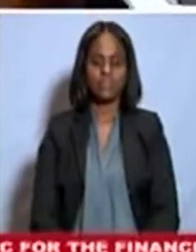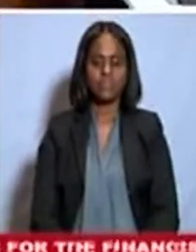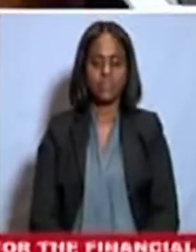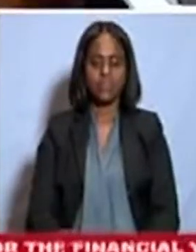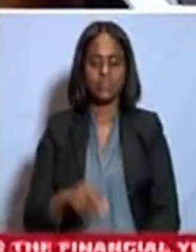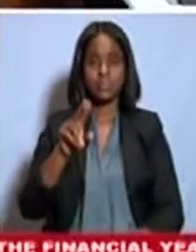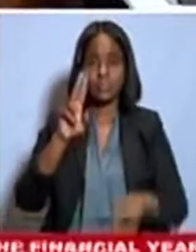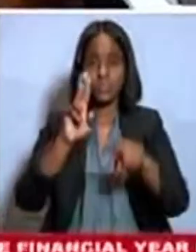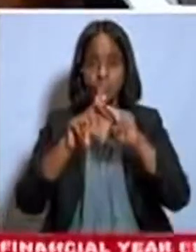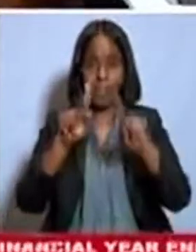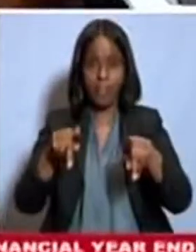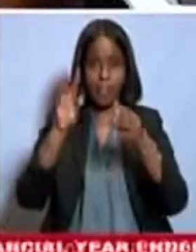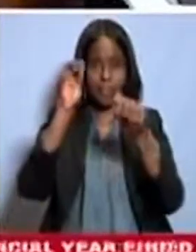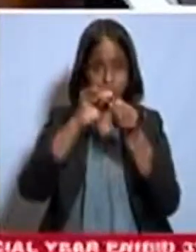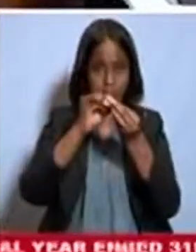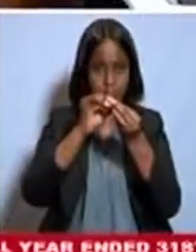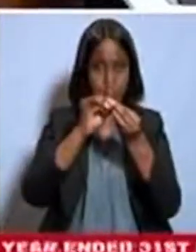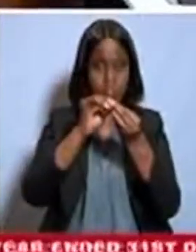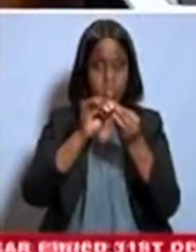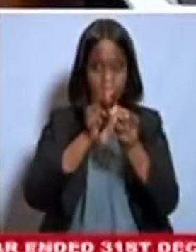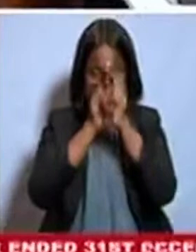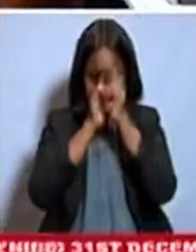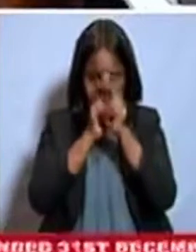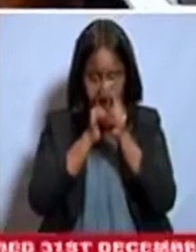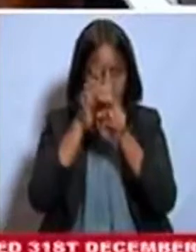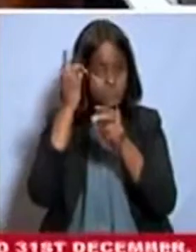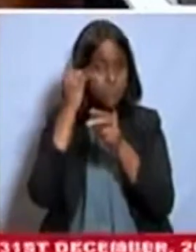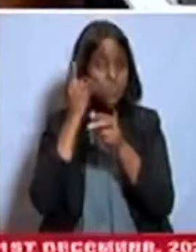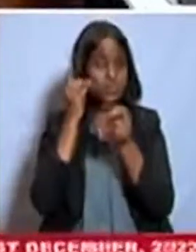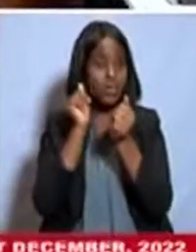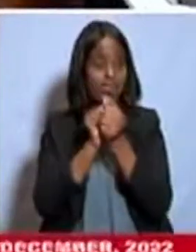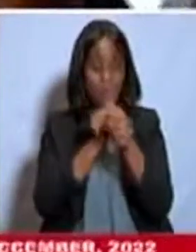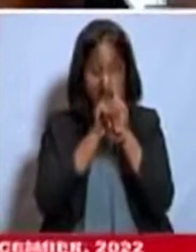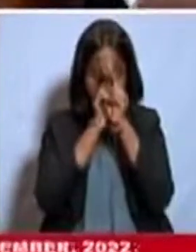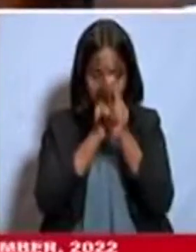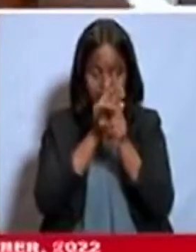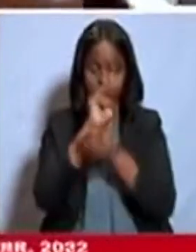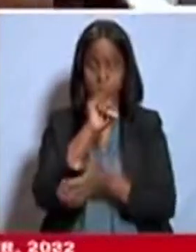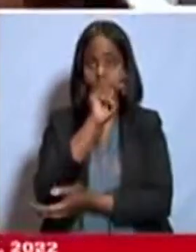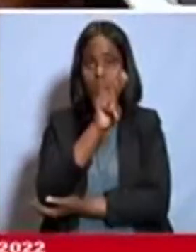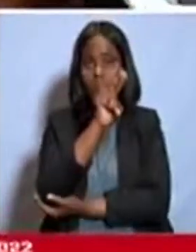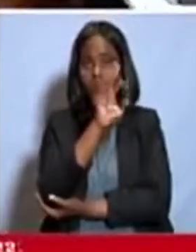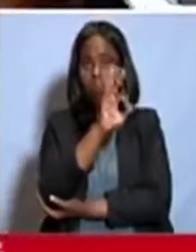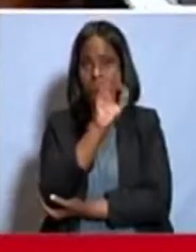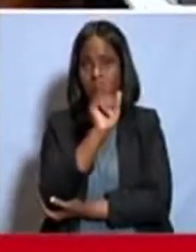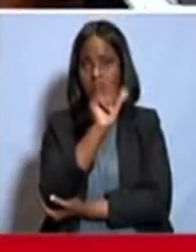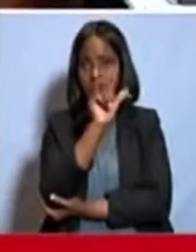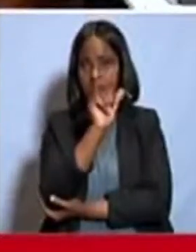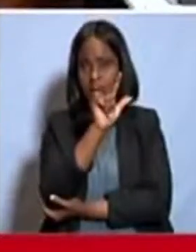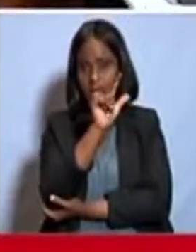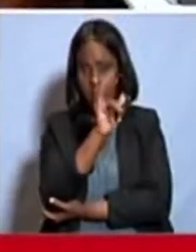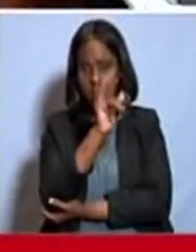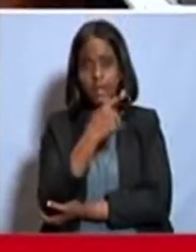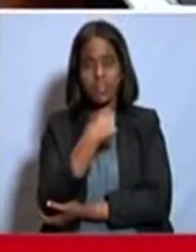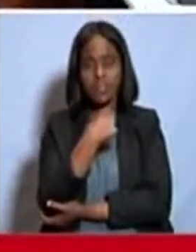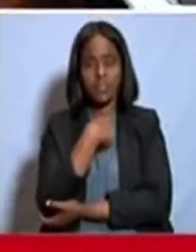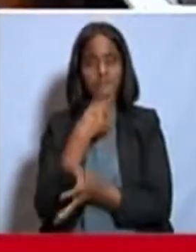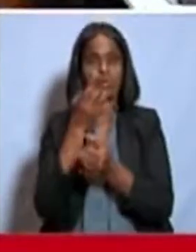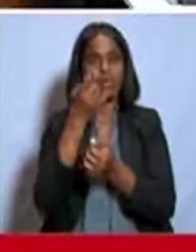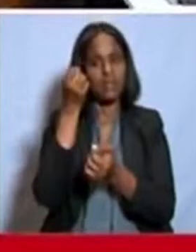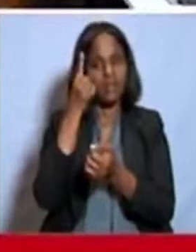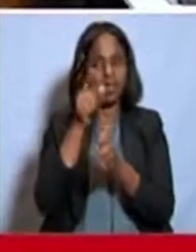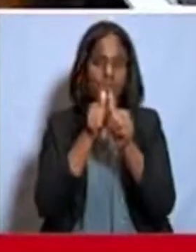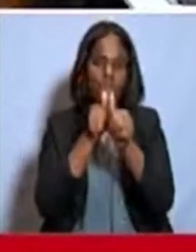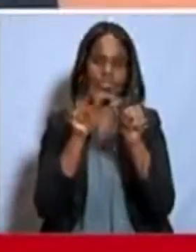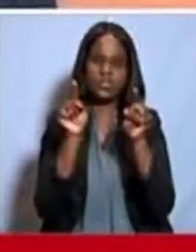Mr. Chairman, maybe in addition to Honorable Dak and Honorable Mfalari, I want to understand regarding